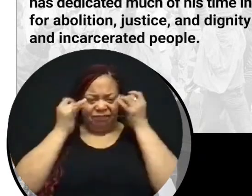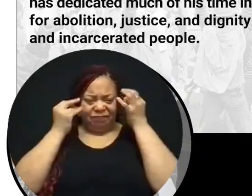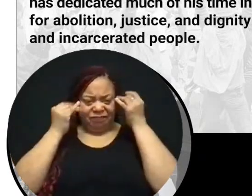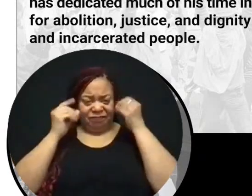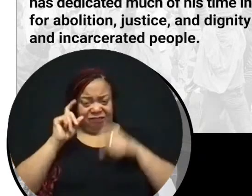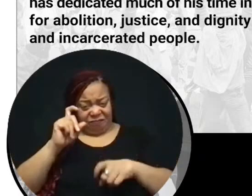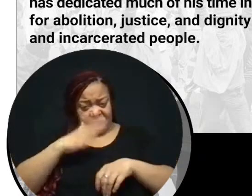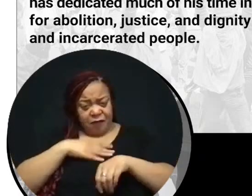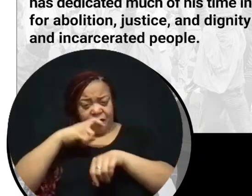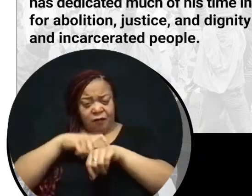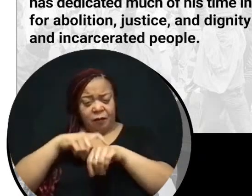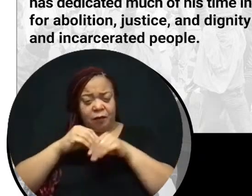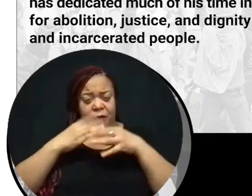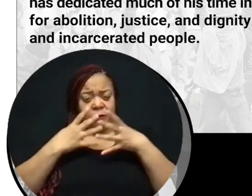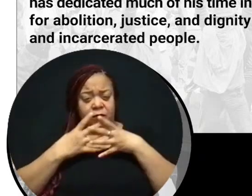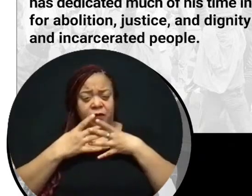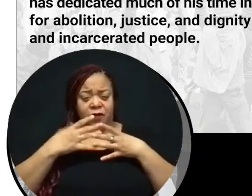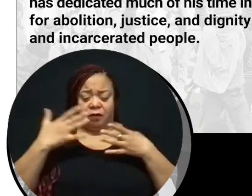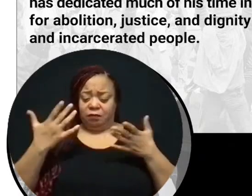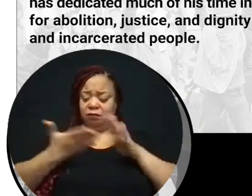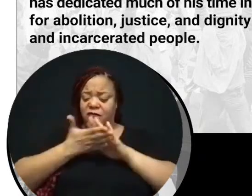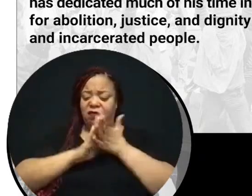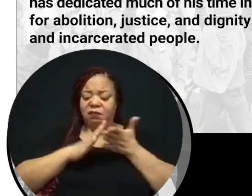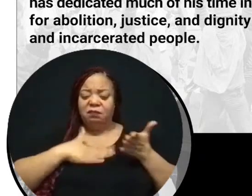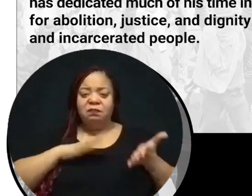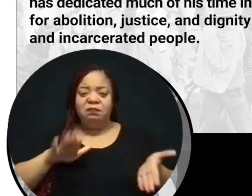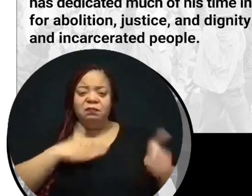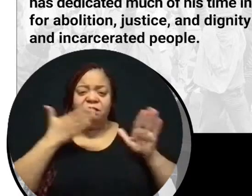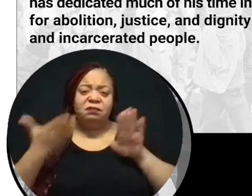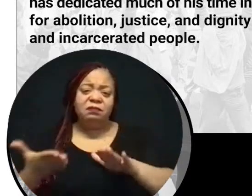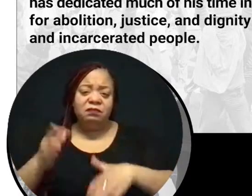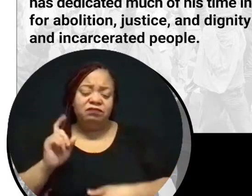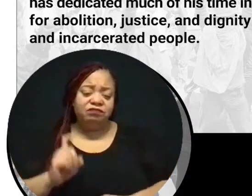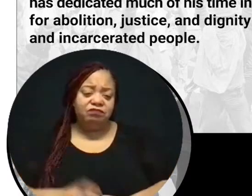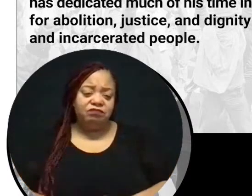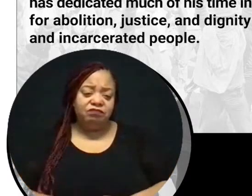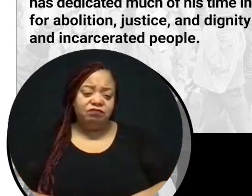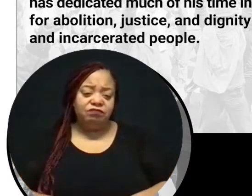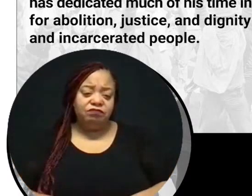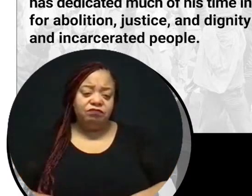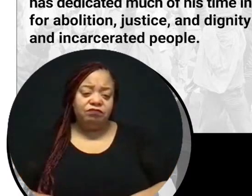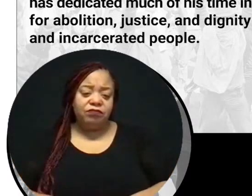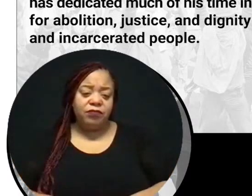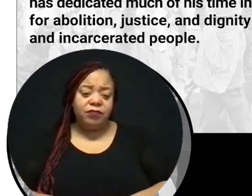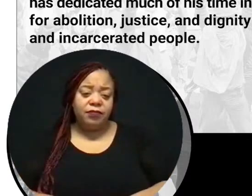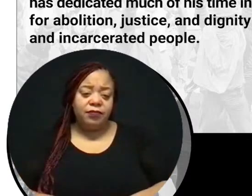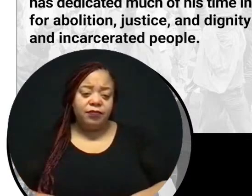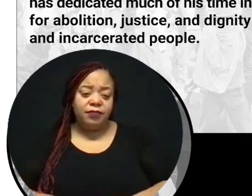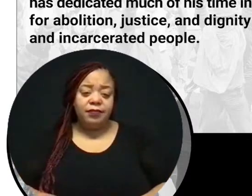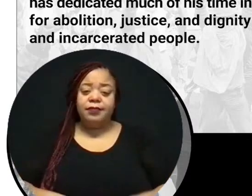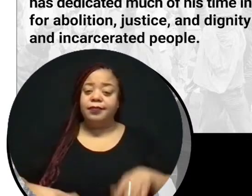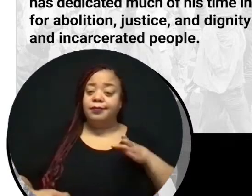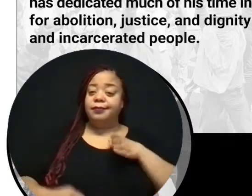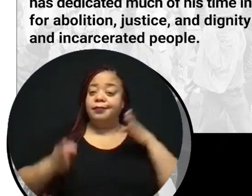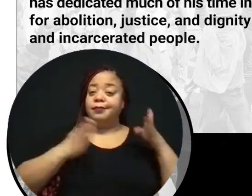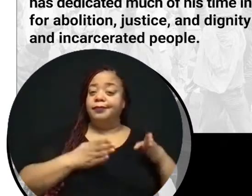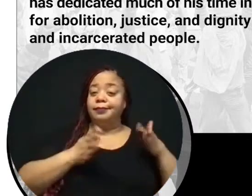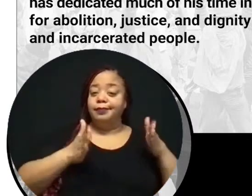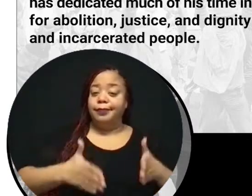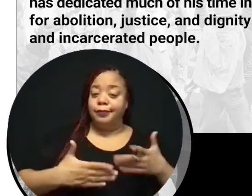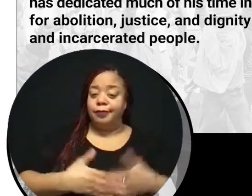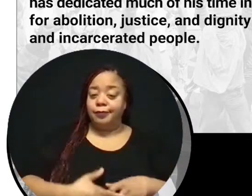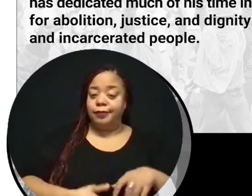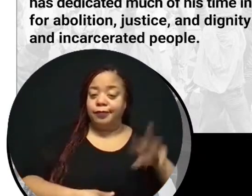The environmental racism that exists in the poor black communities of America today are the perpetuation of a long history of